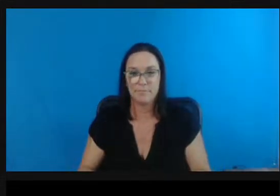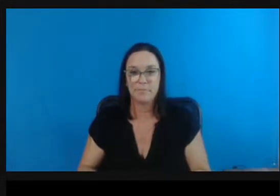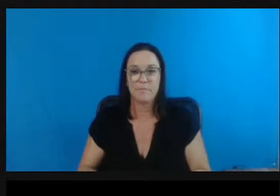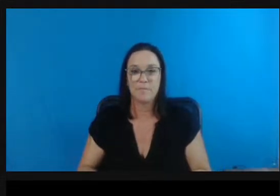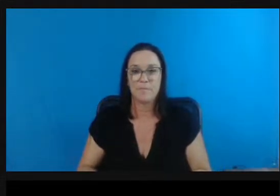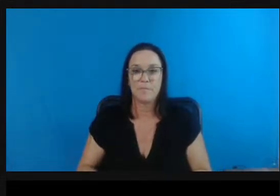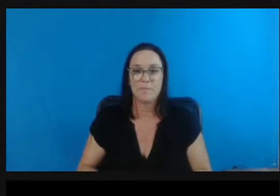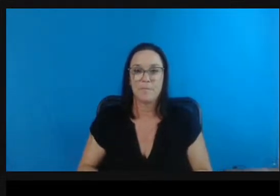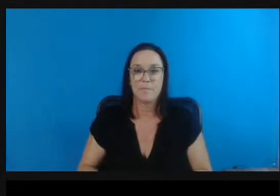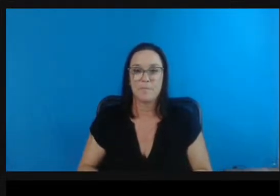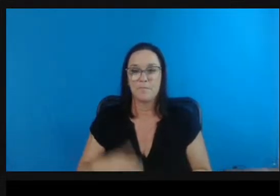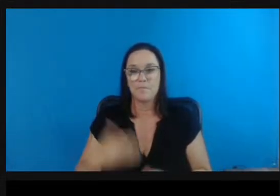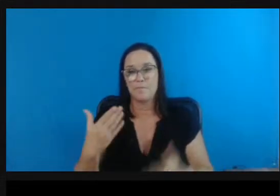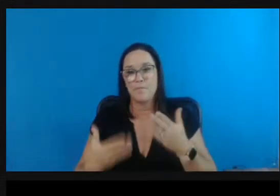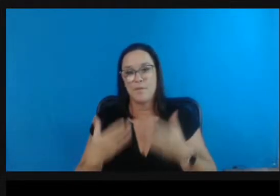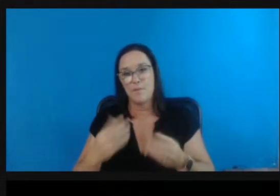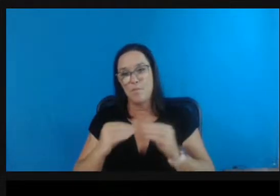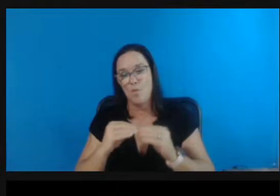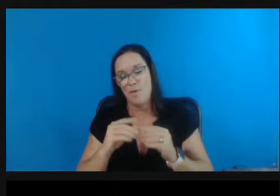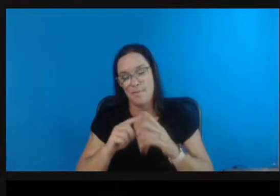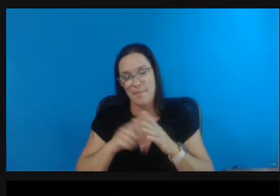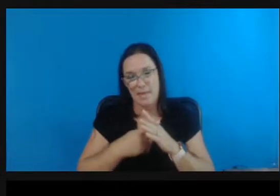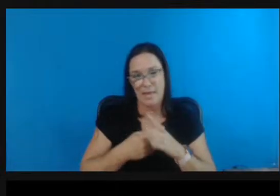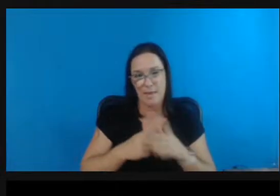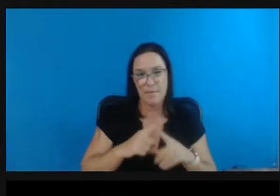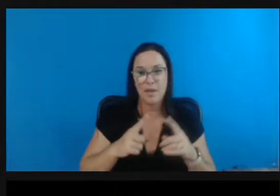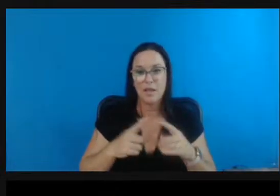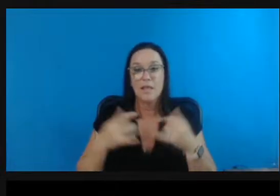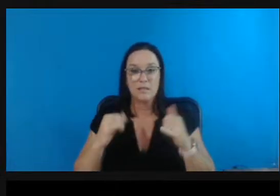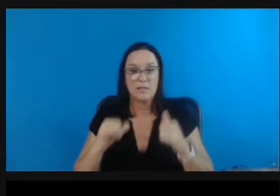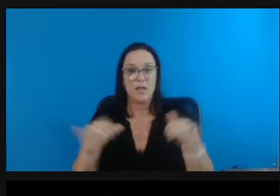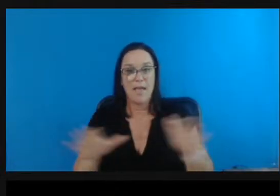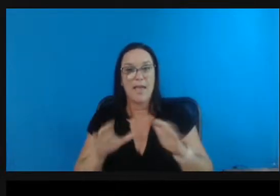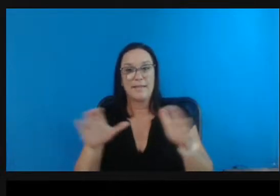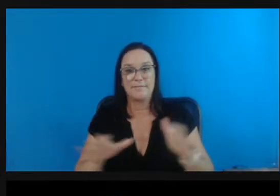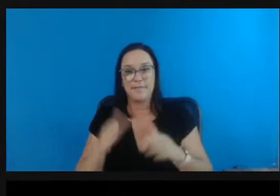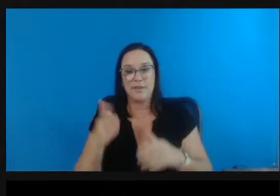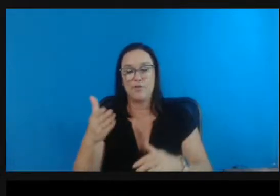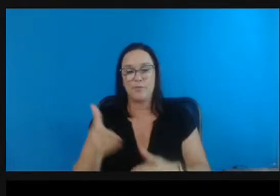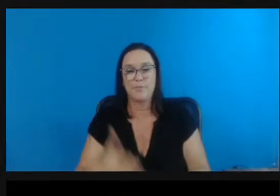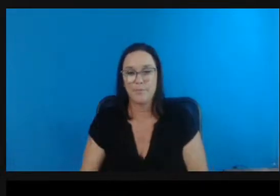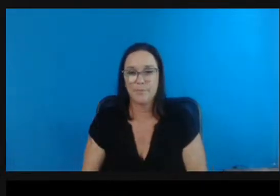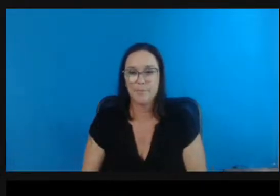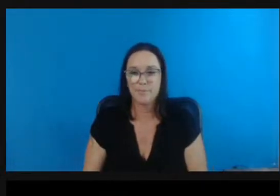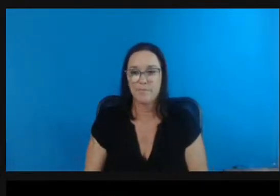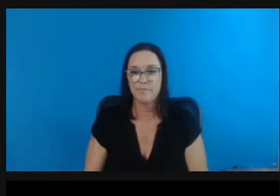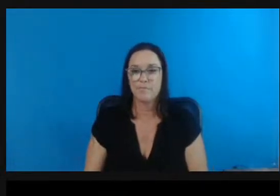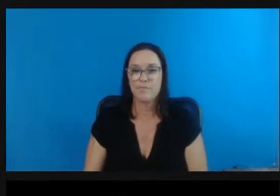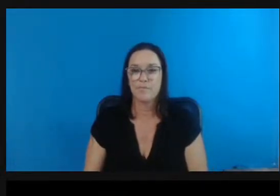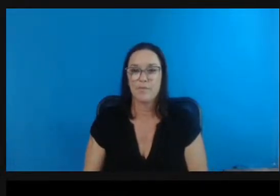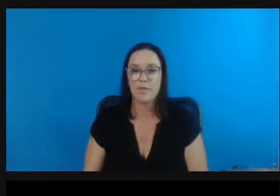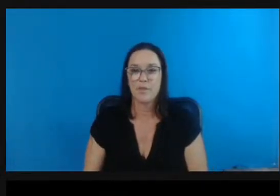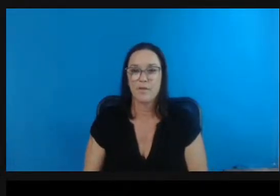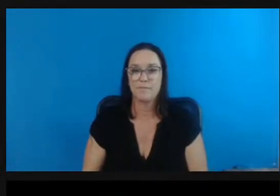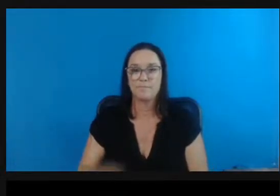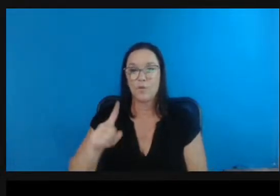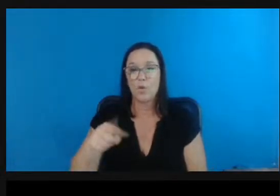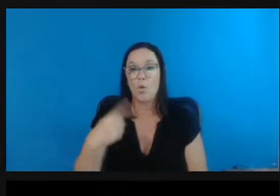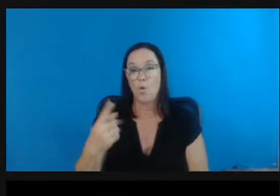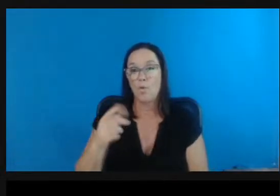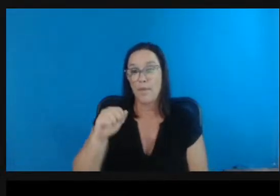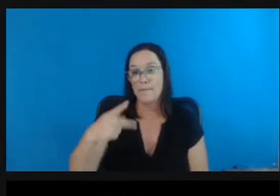more so at first, but you can see they're both still quite active there. So looking at just episode